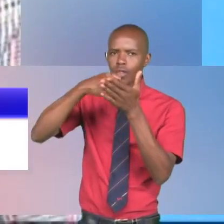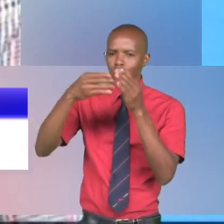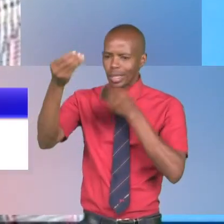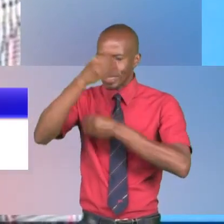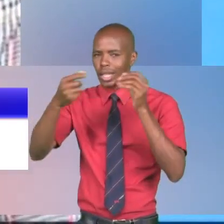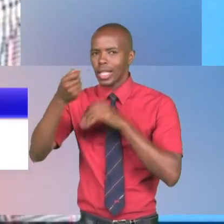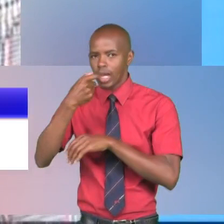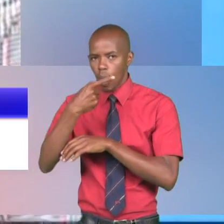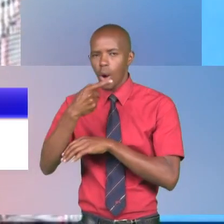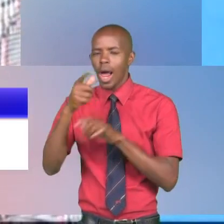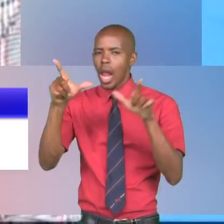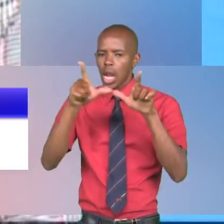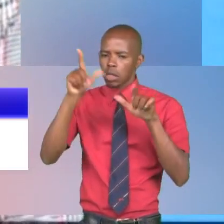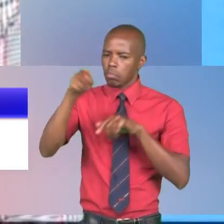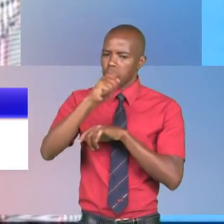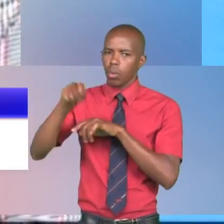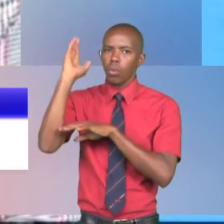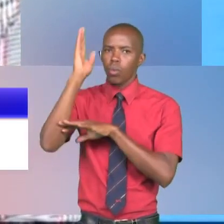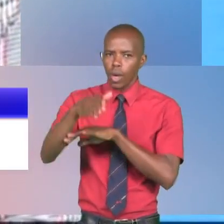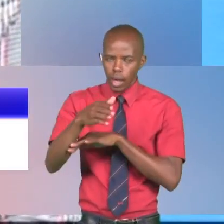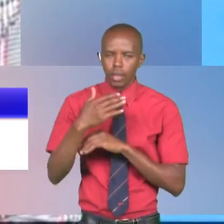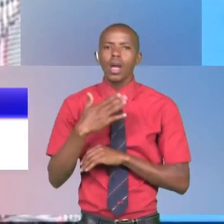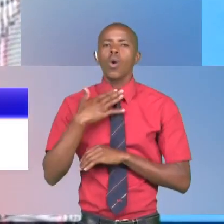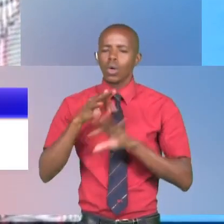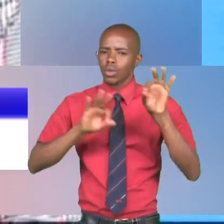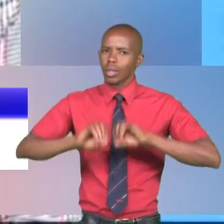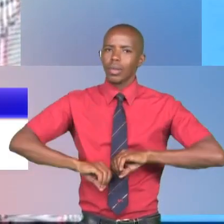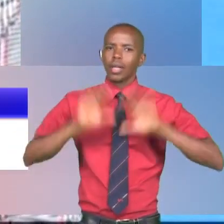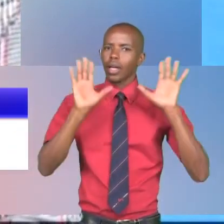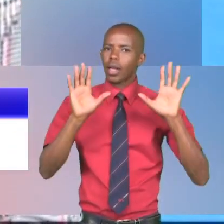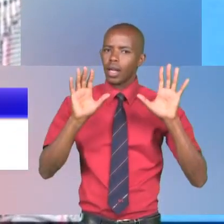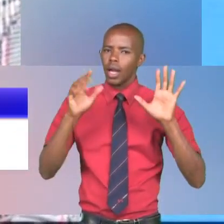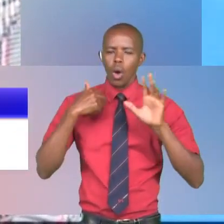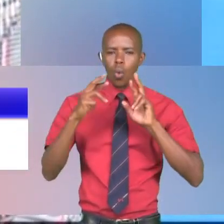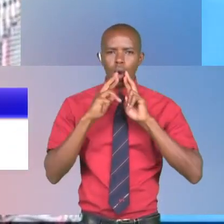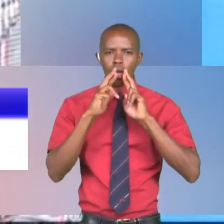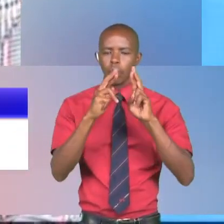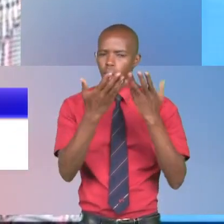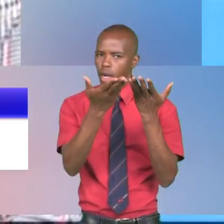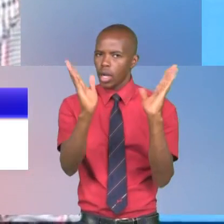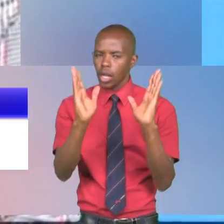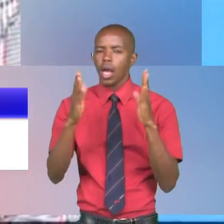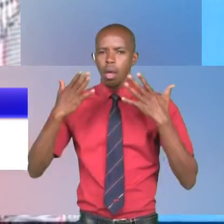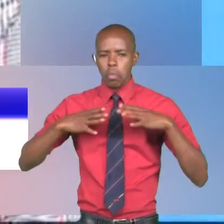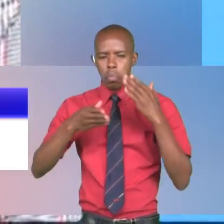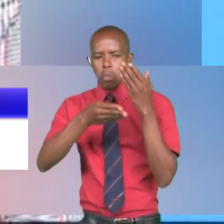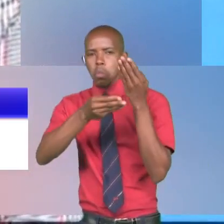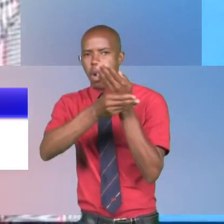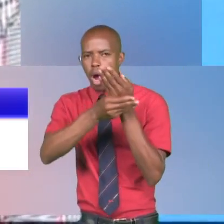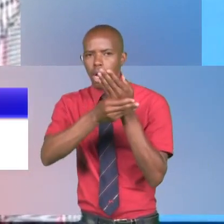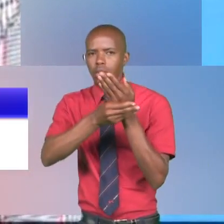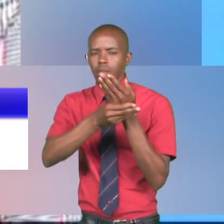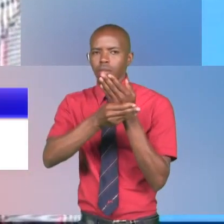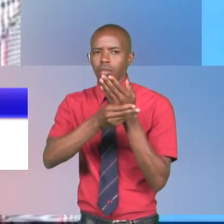you shall have your license revoked. And we want to be clear on that. We have reports where people are bribing to